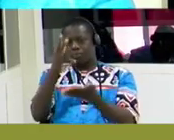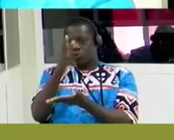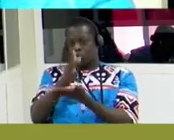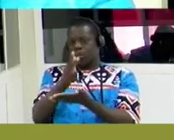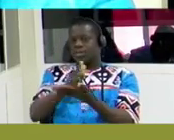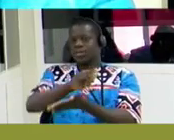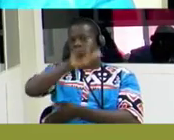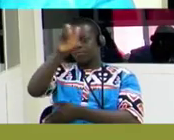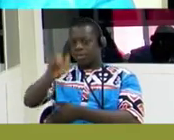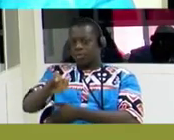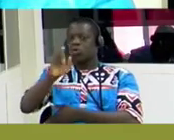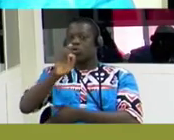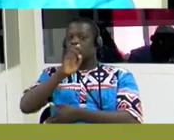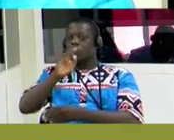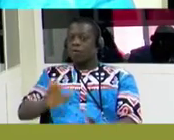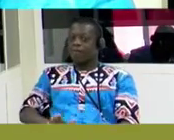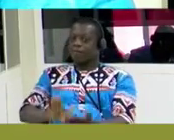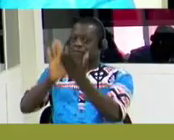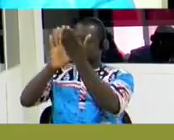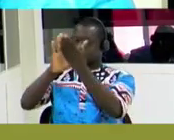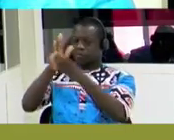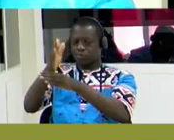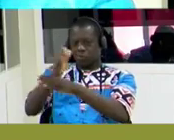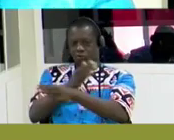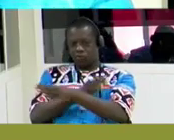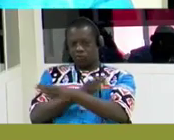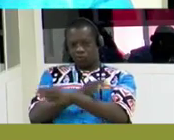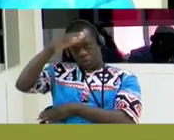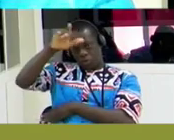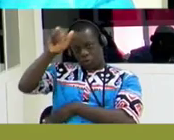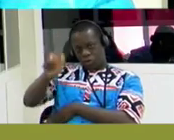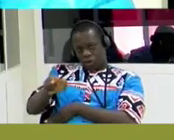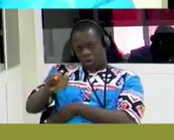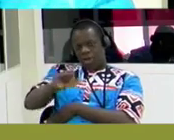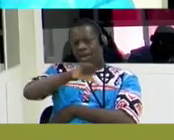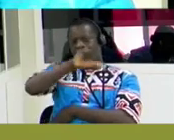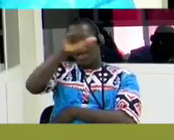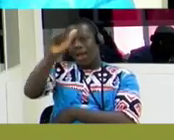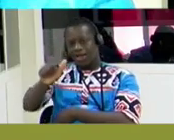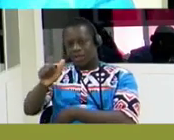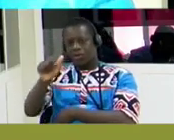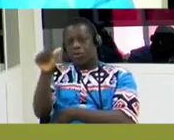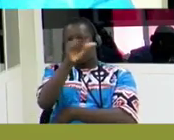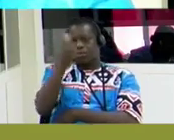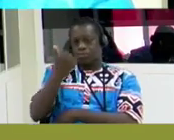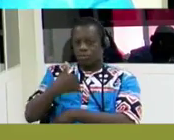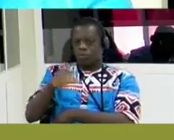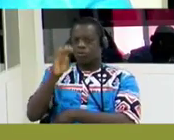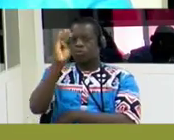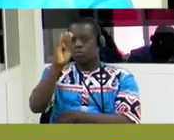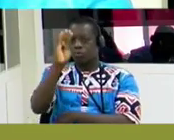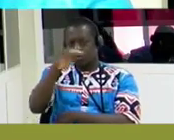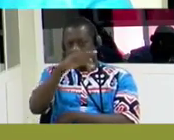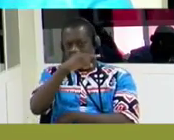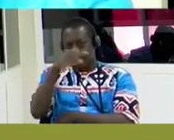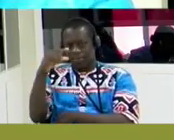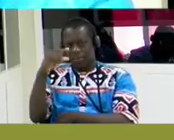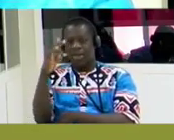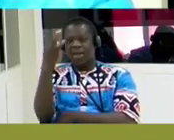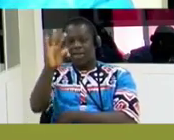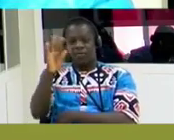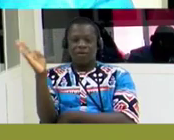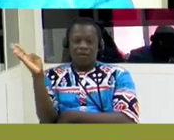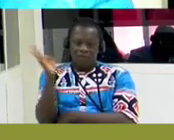witnesses who appear before the commission and are adversely mentioned. That lying